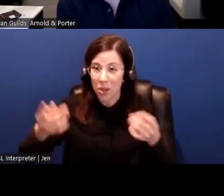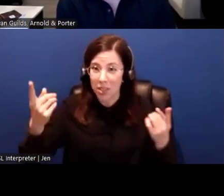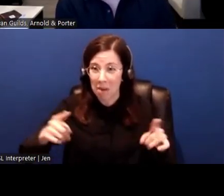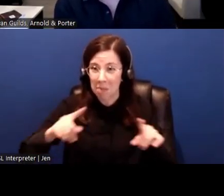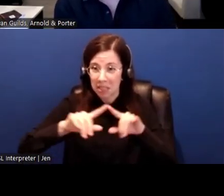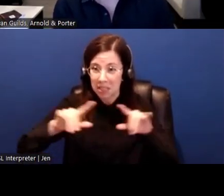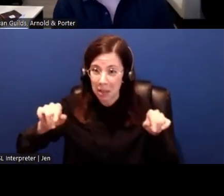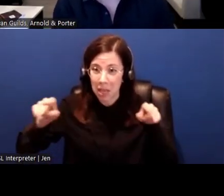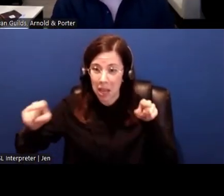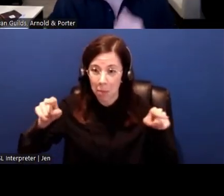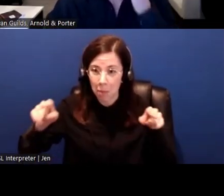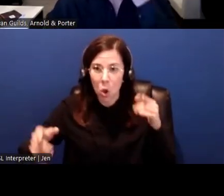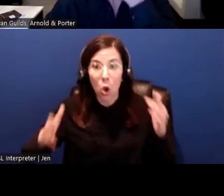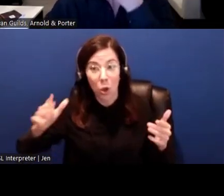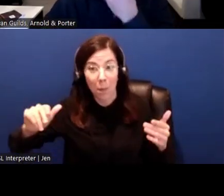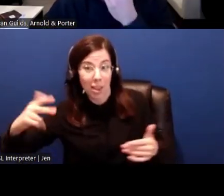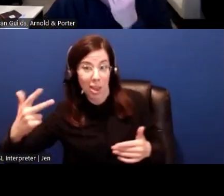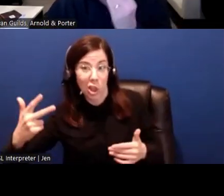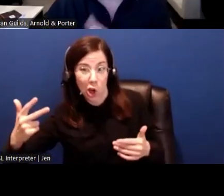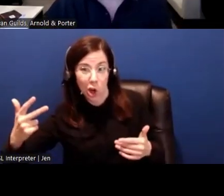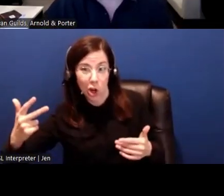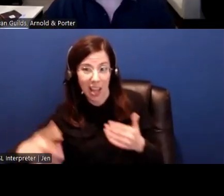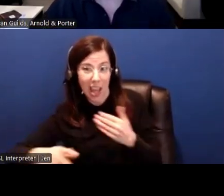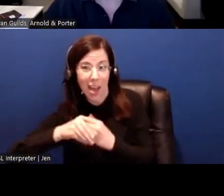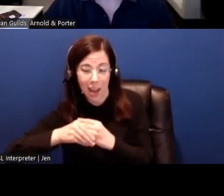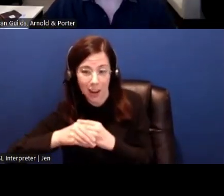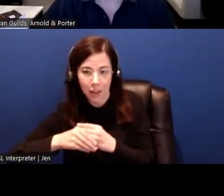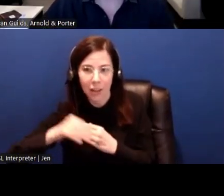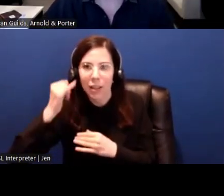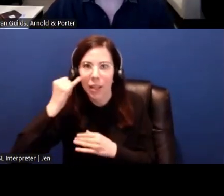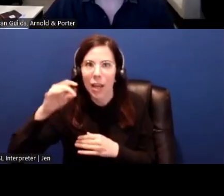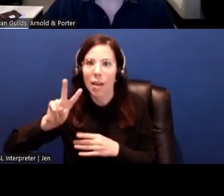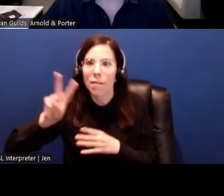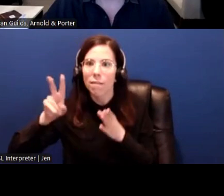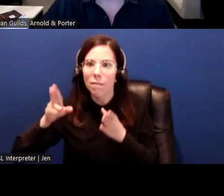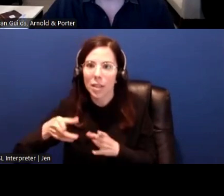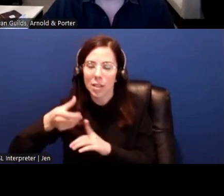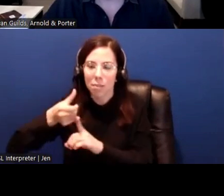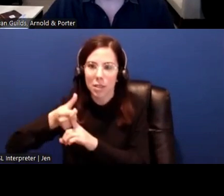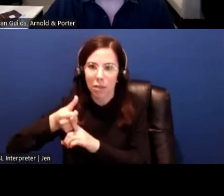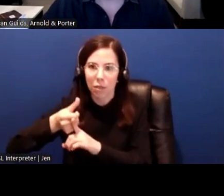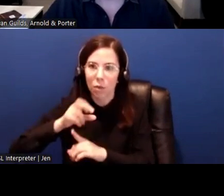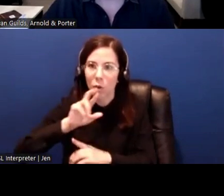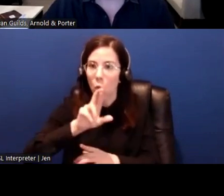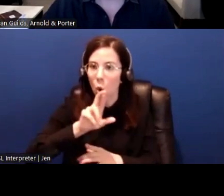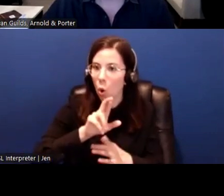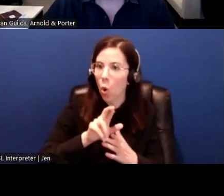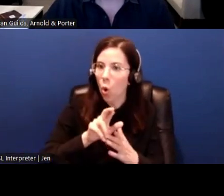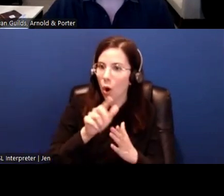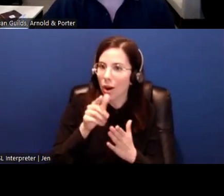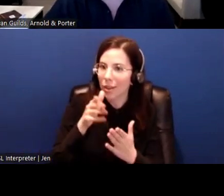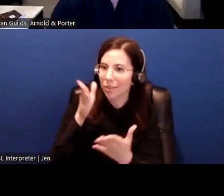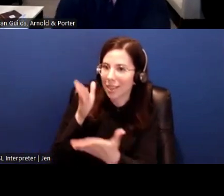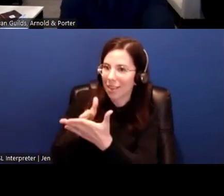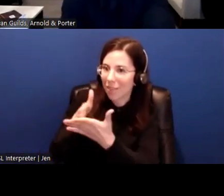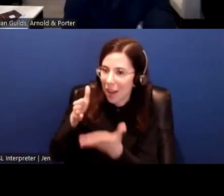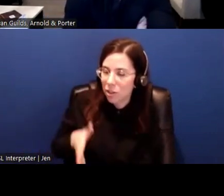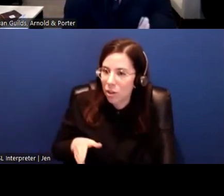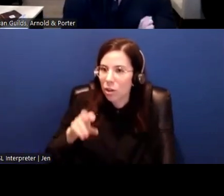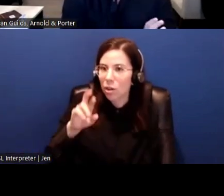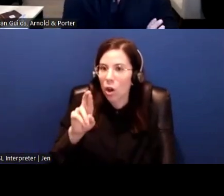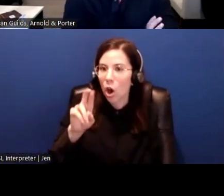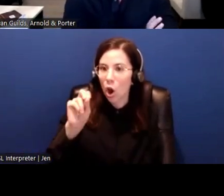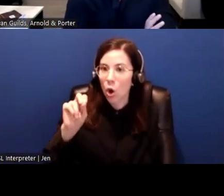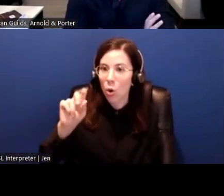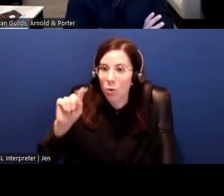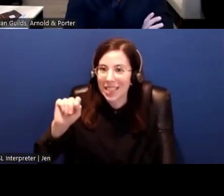be actually a third one if the victim was or then the offender were ROTC students. So there could